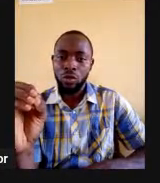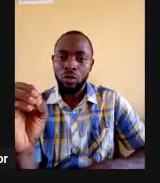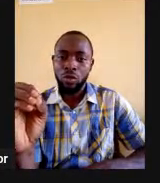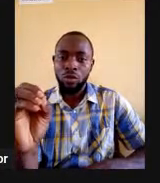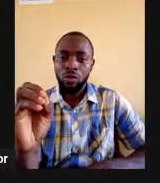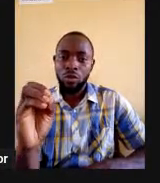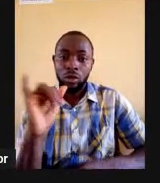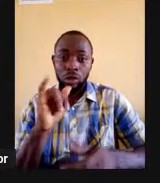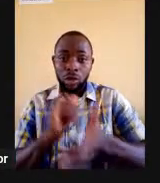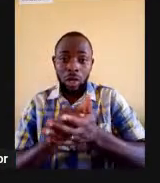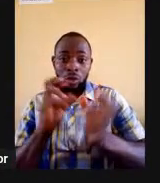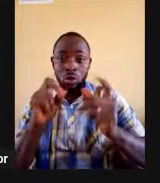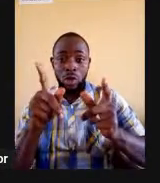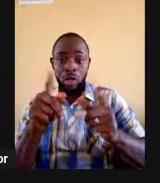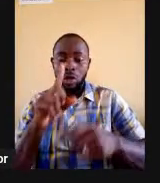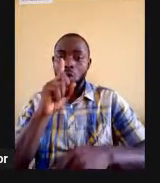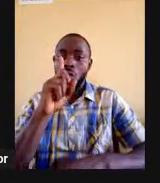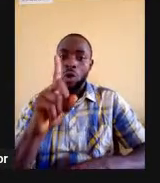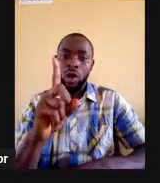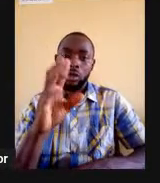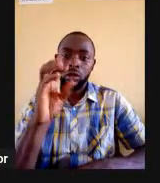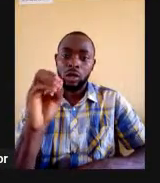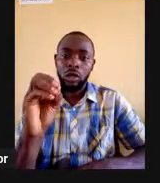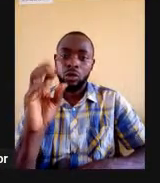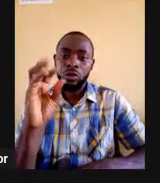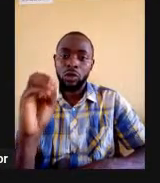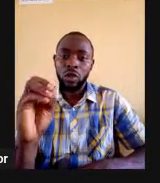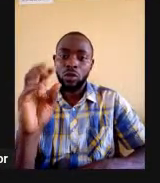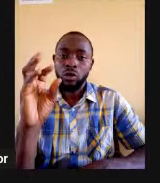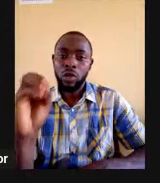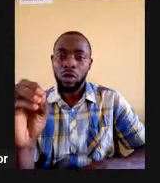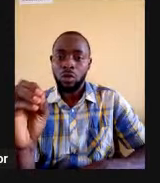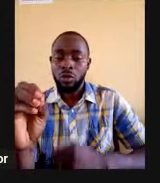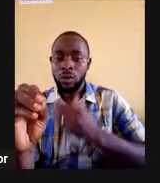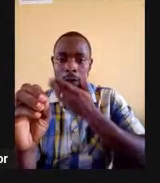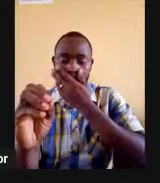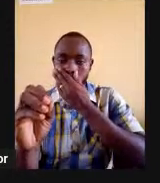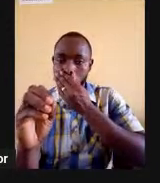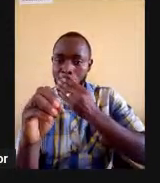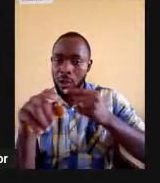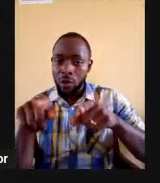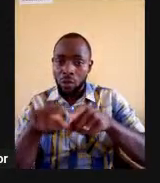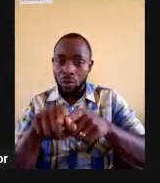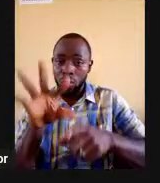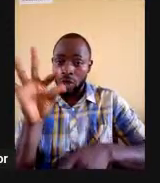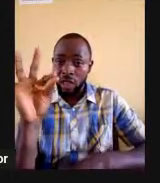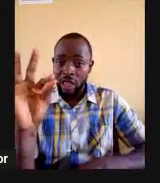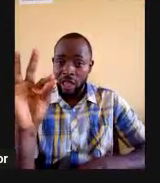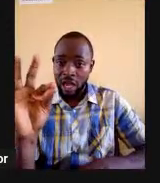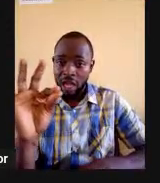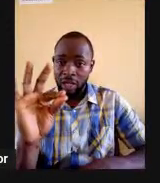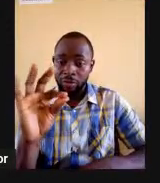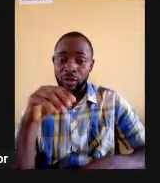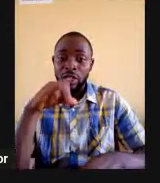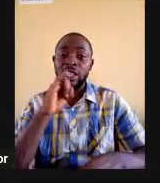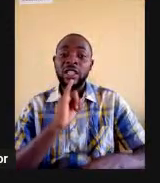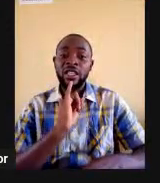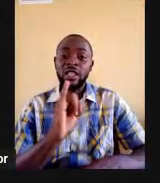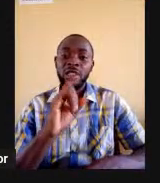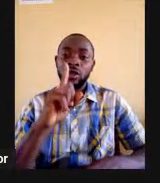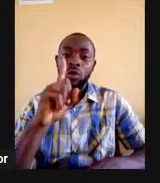okay? 1 0 0 0. Also, 9 in binary is 1